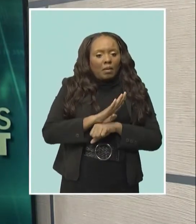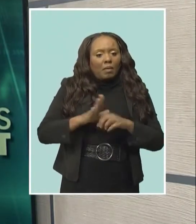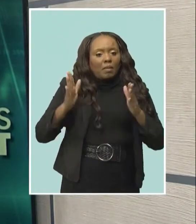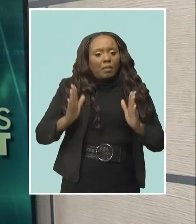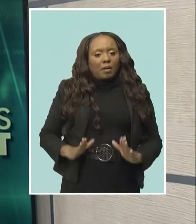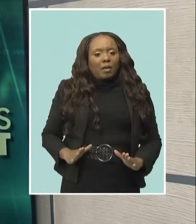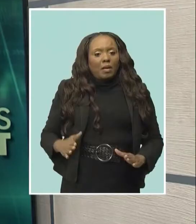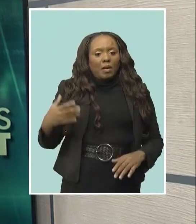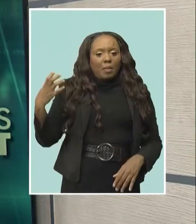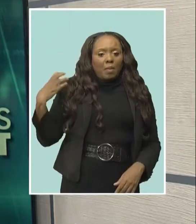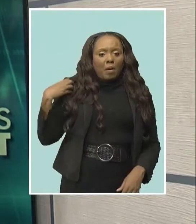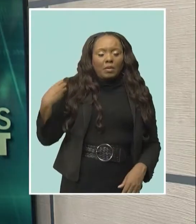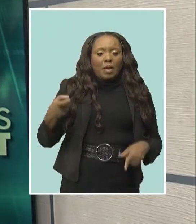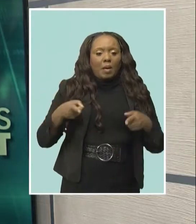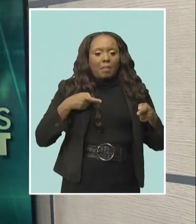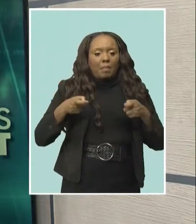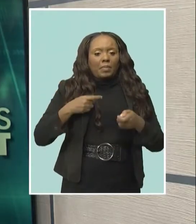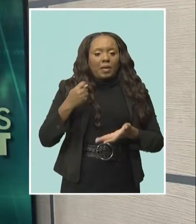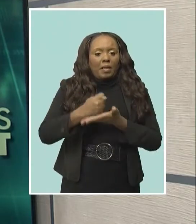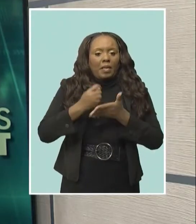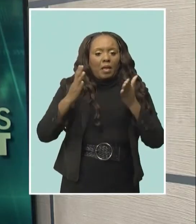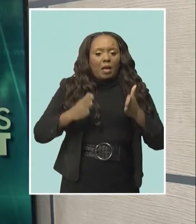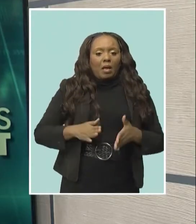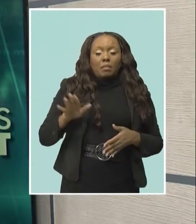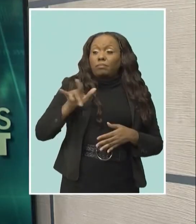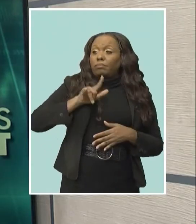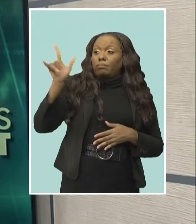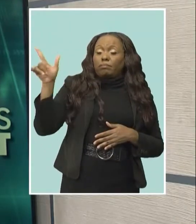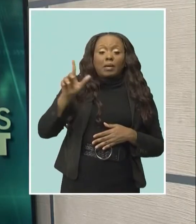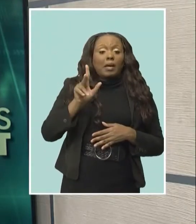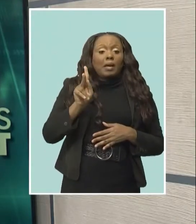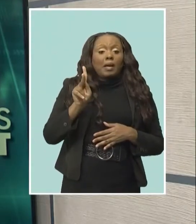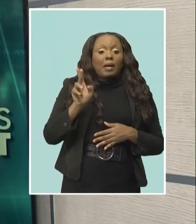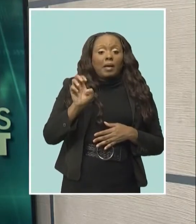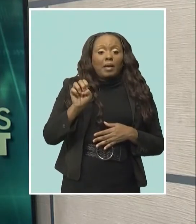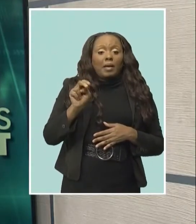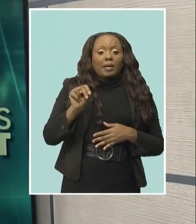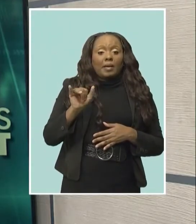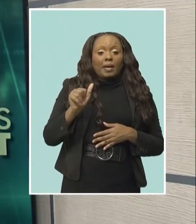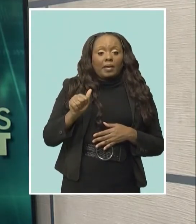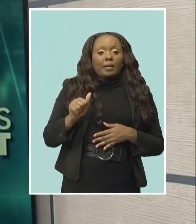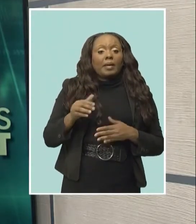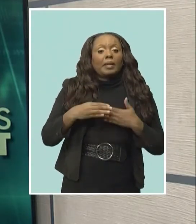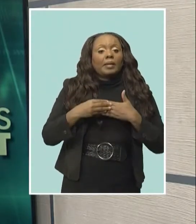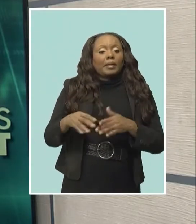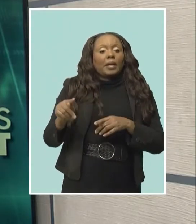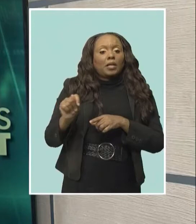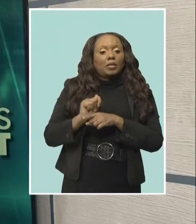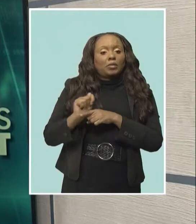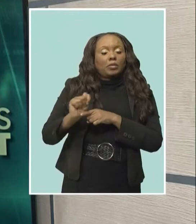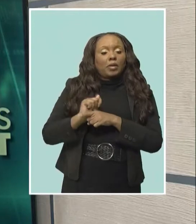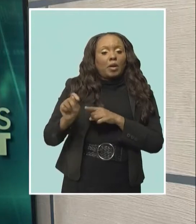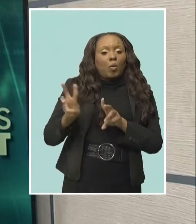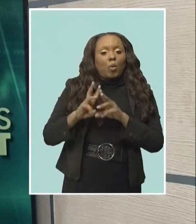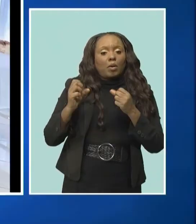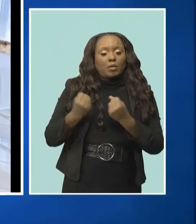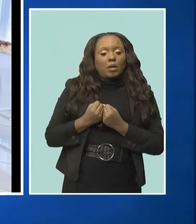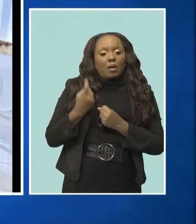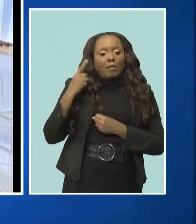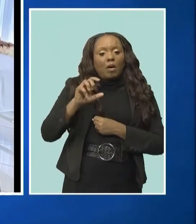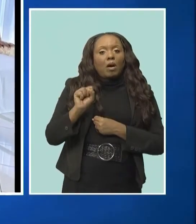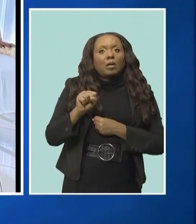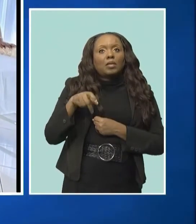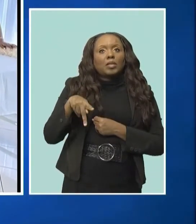therapist Steve Andrews is in Kenya, where he's leading training workshops for spa and massage therapists on the continent. Kenya is